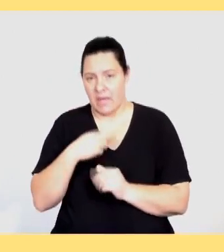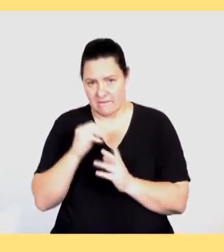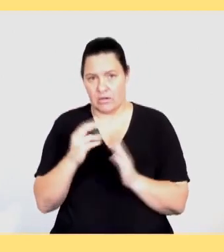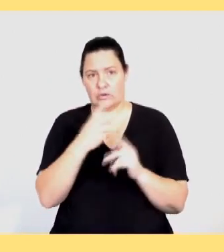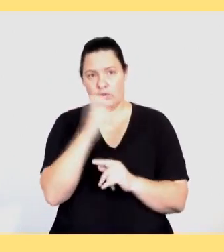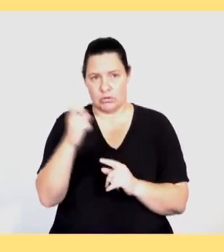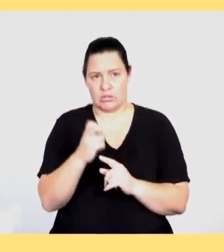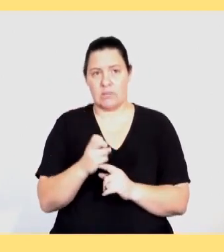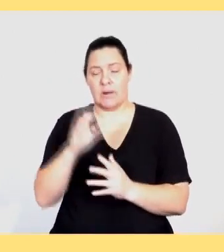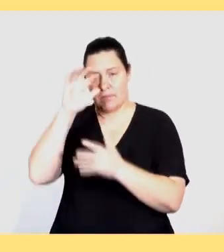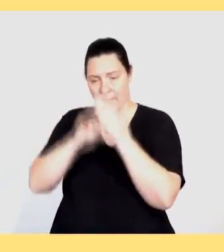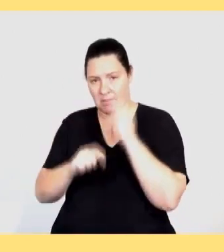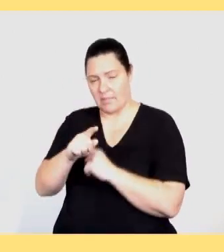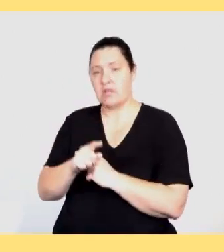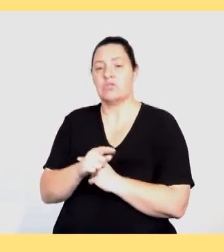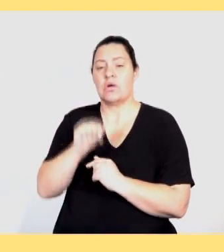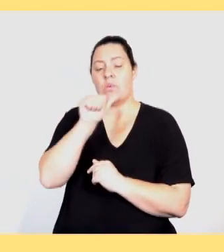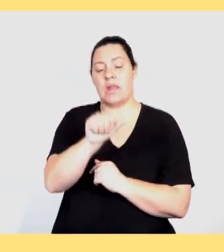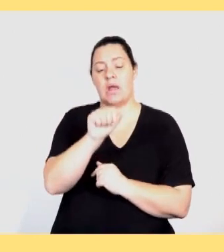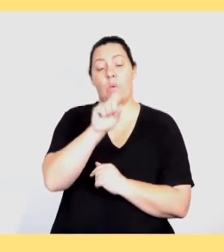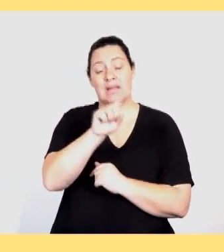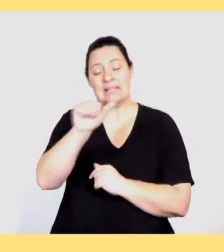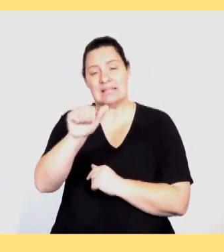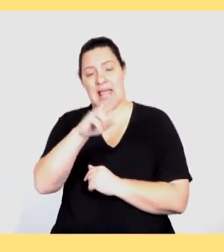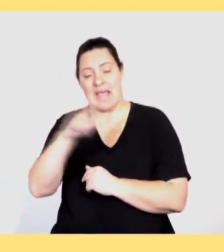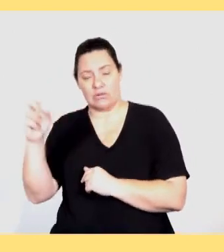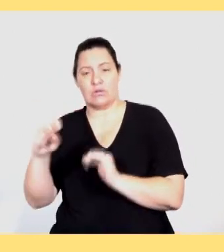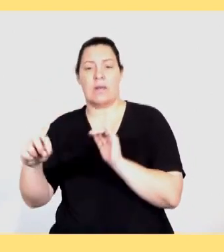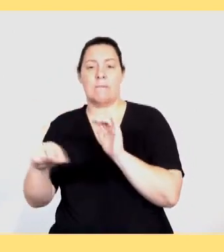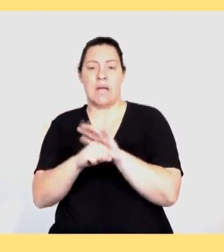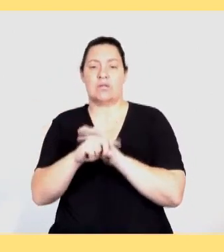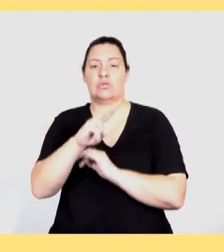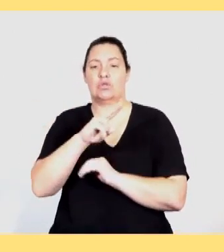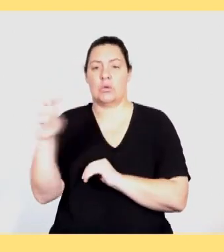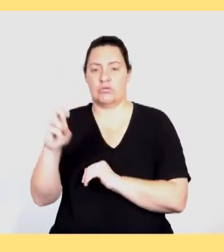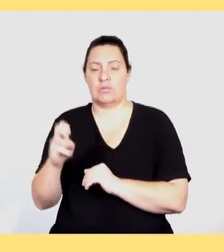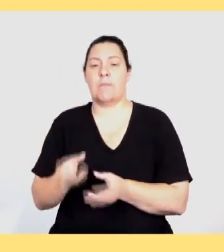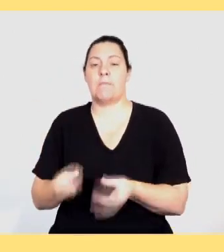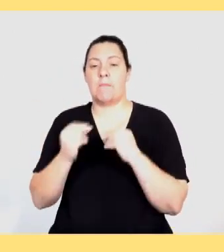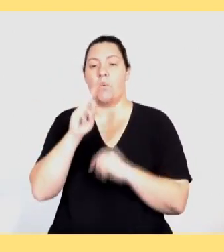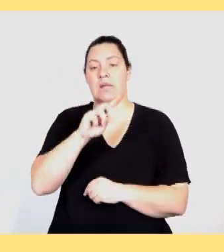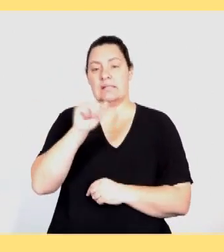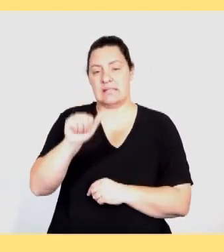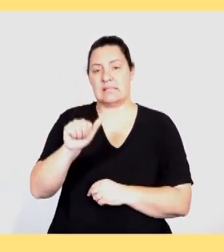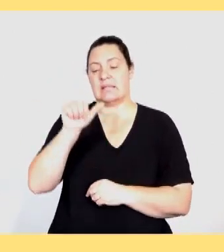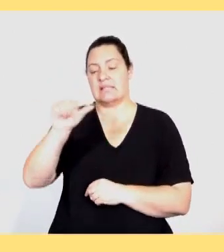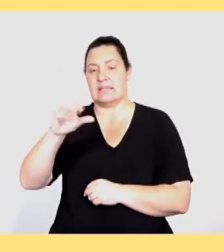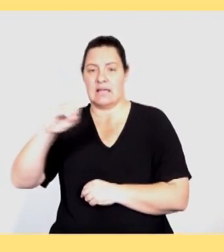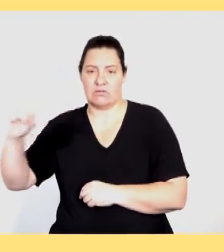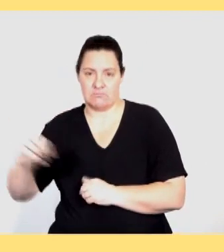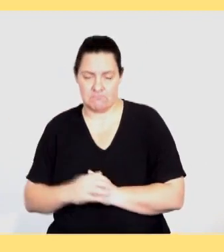to have 200 here. So you're now saying 16,800 minus 200. It's going to give you